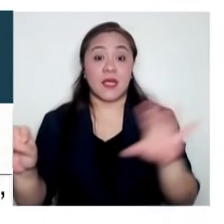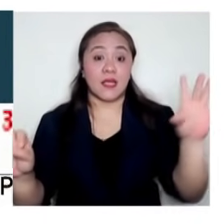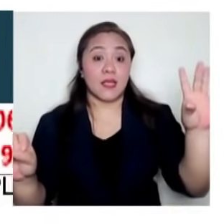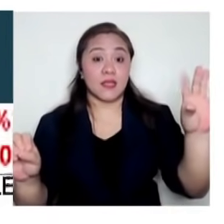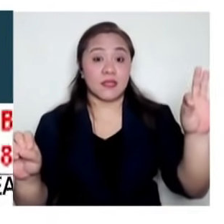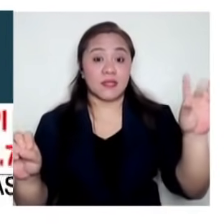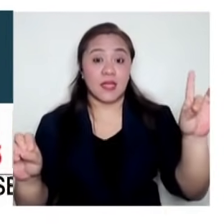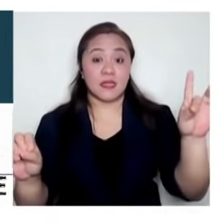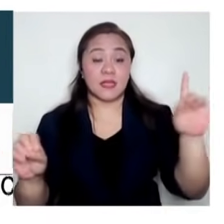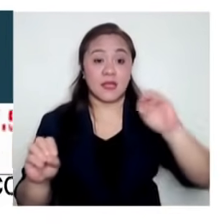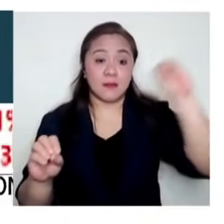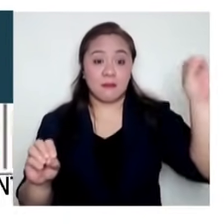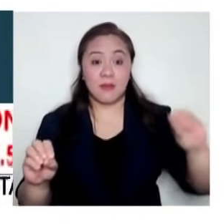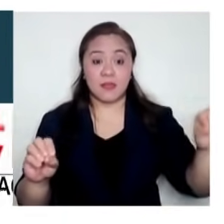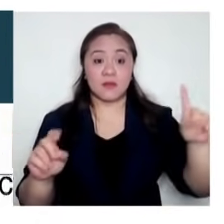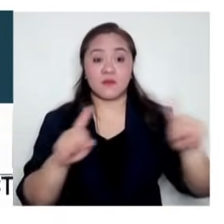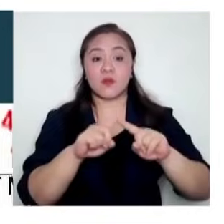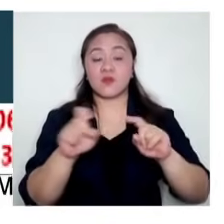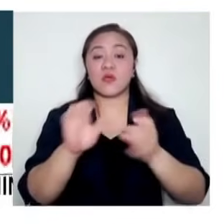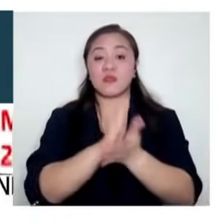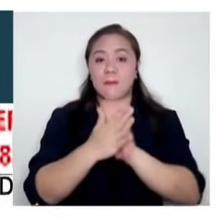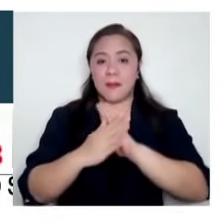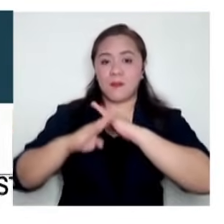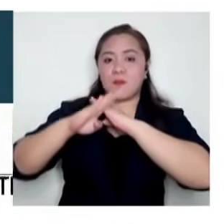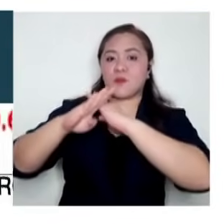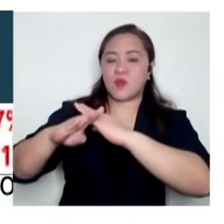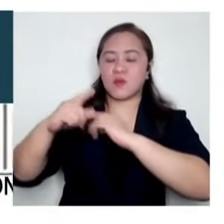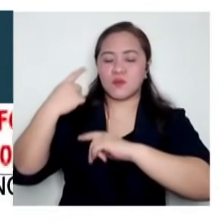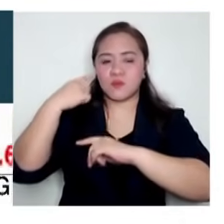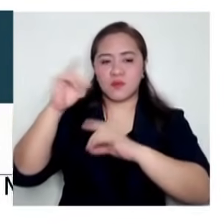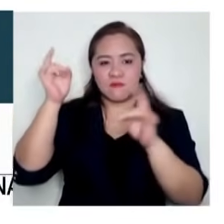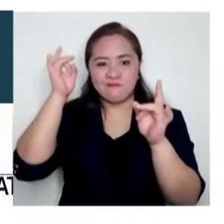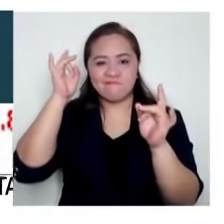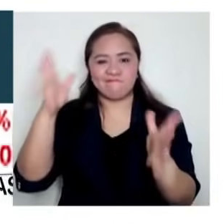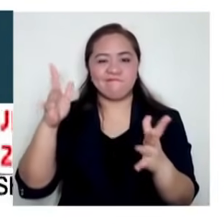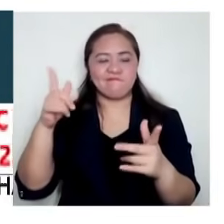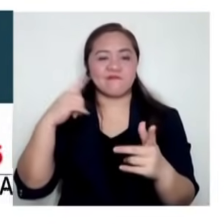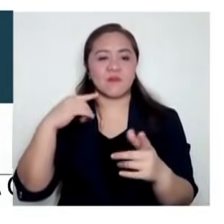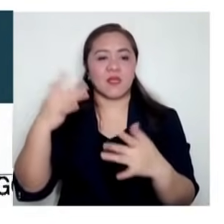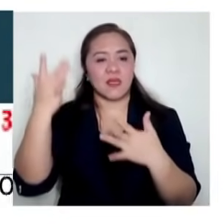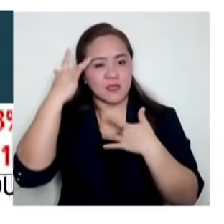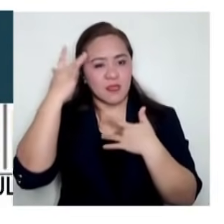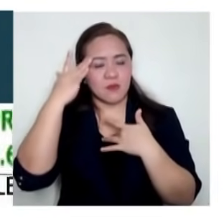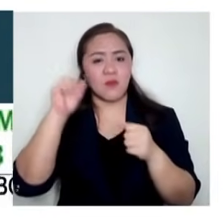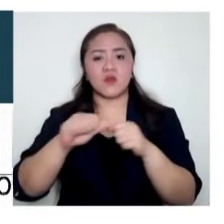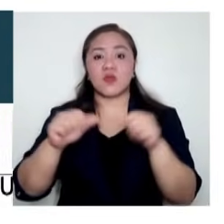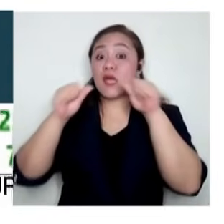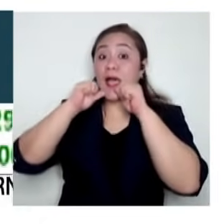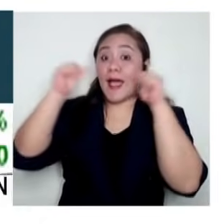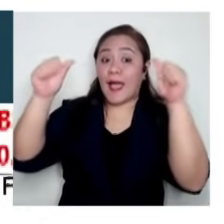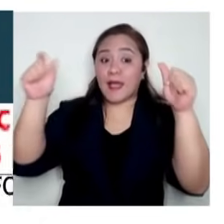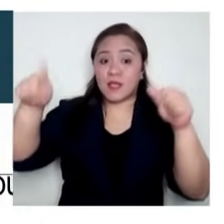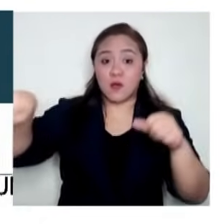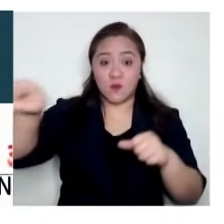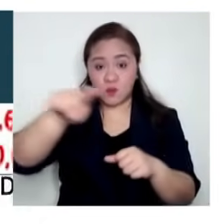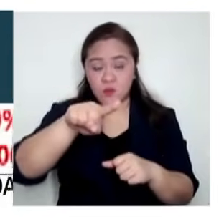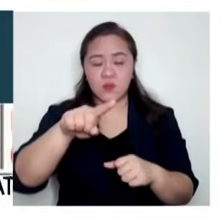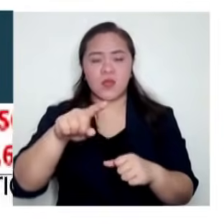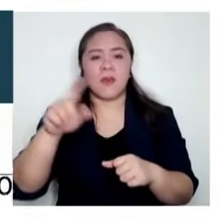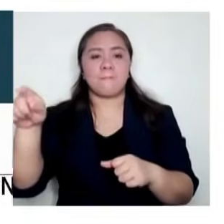were protected against severe infections and deaths. I just like to say that so that public will be informed that vaccines work.